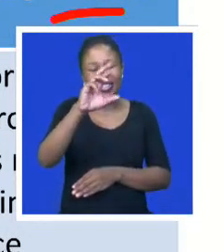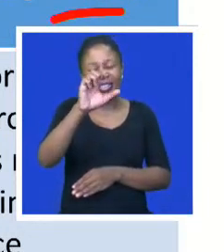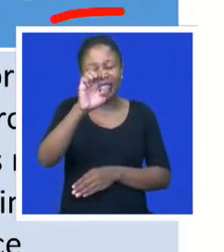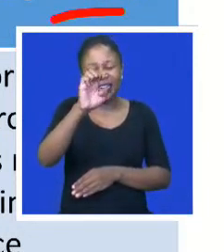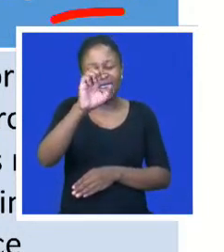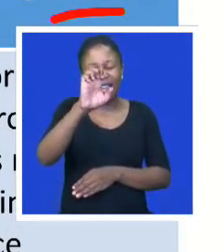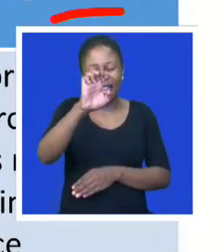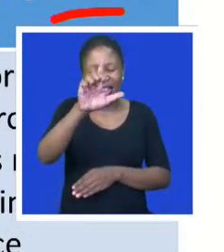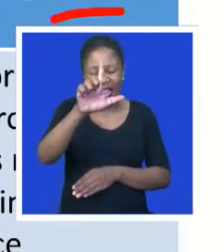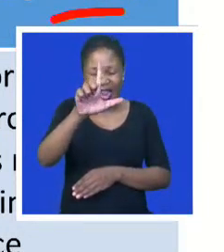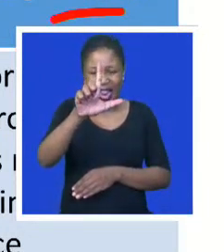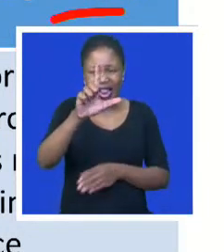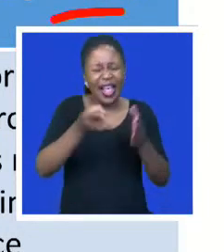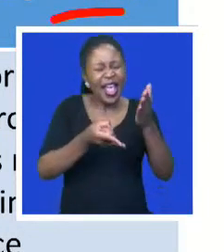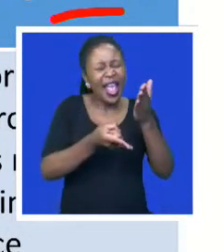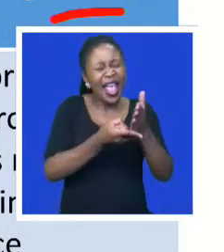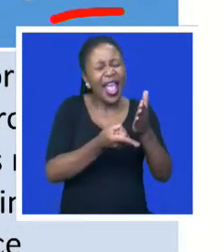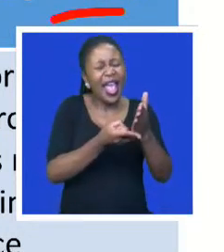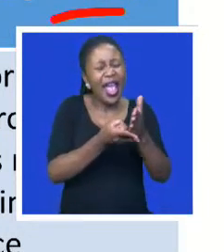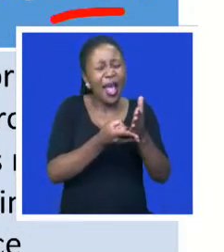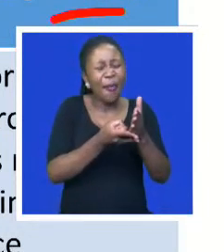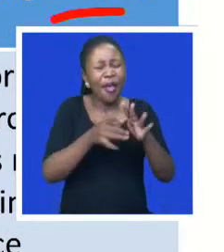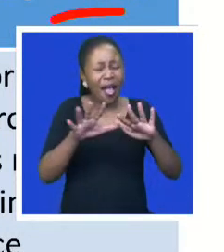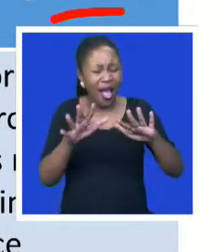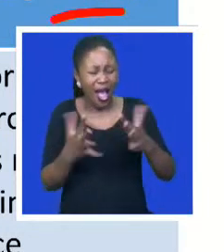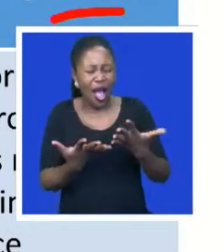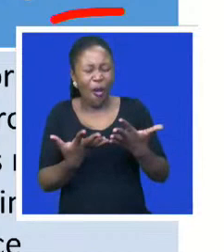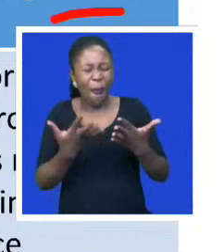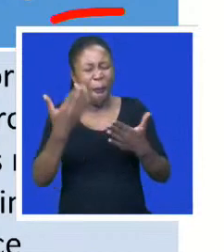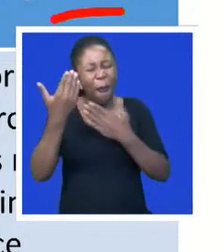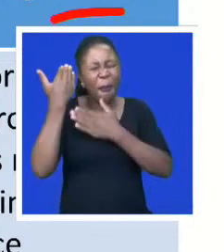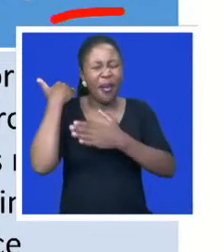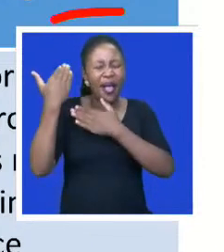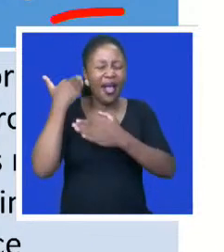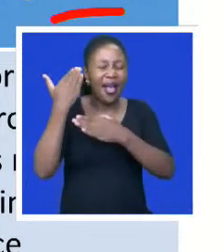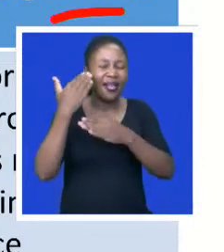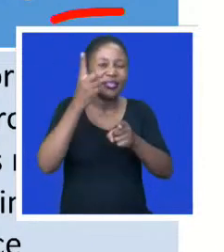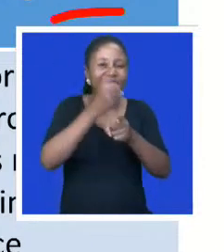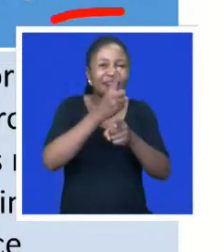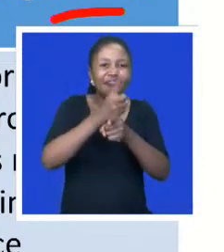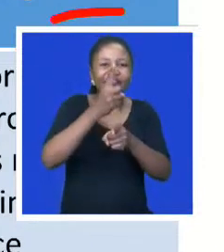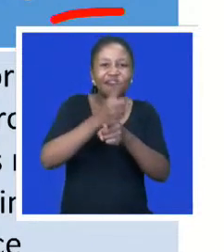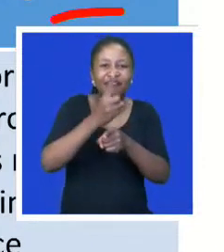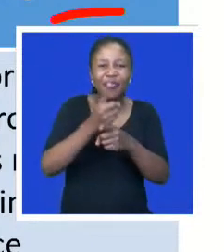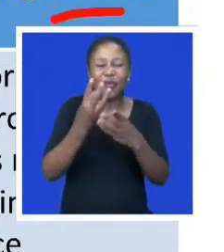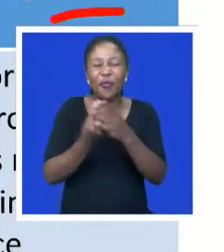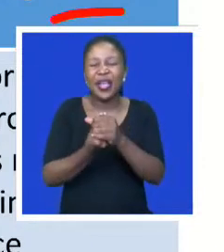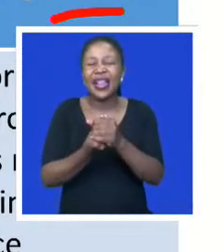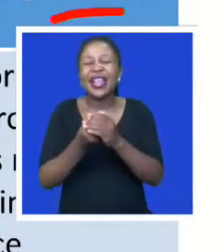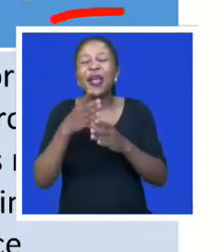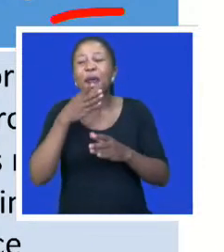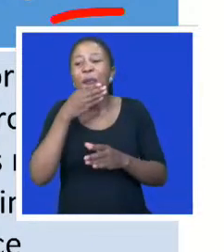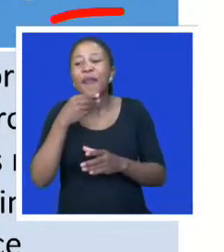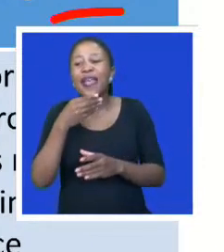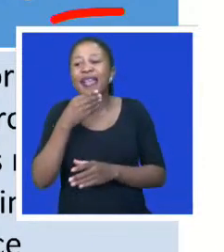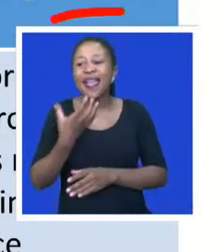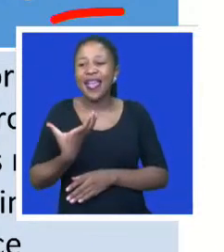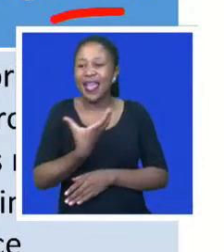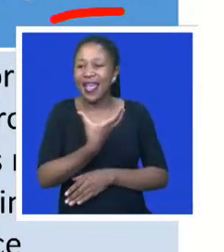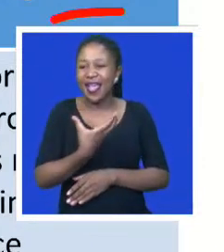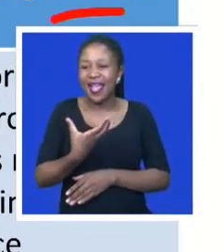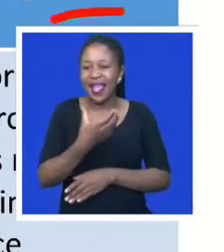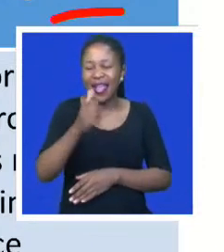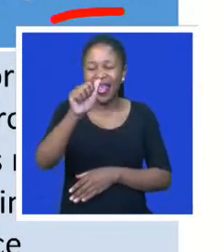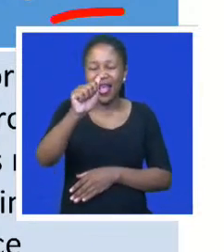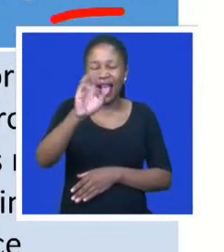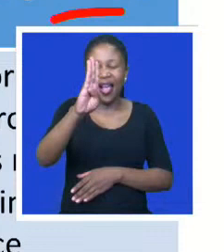Abraham and to his posterity forever. The meaning, Mary praises God